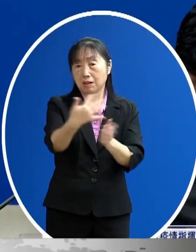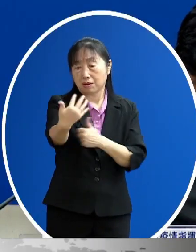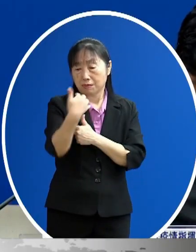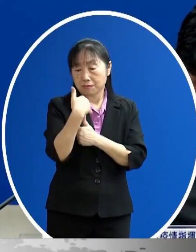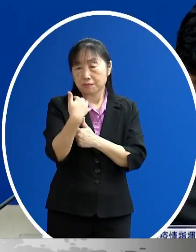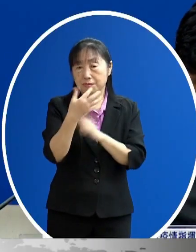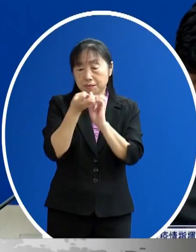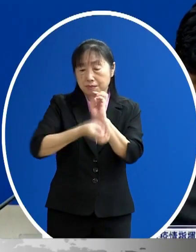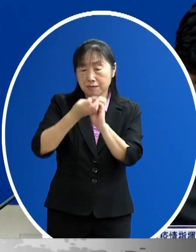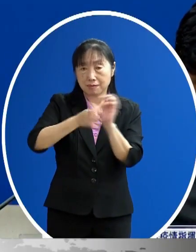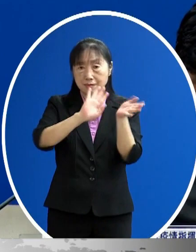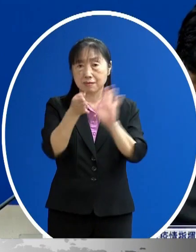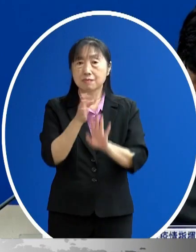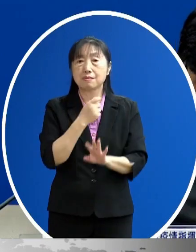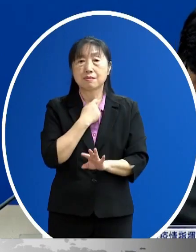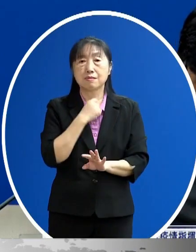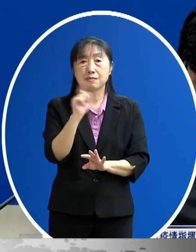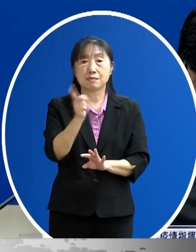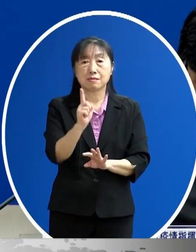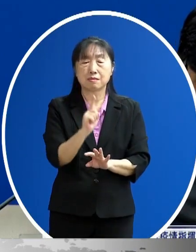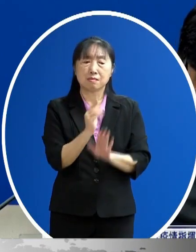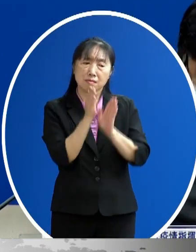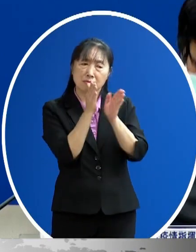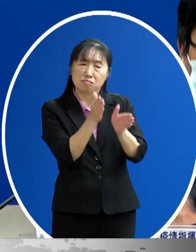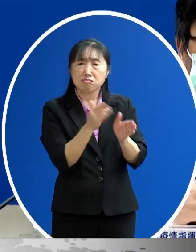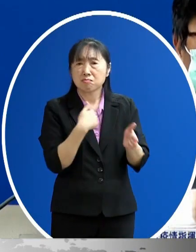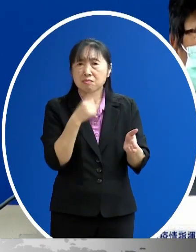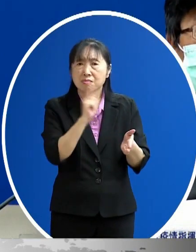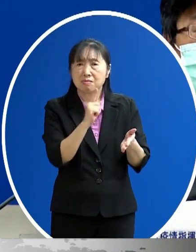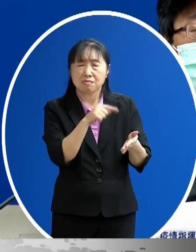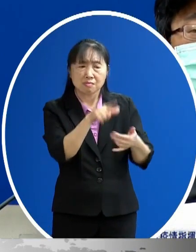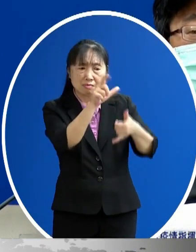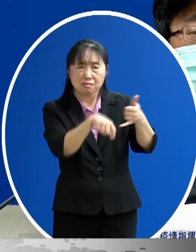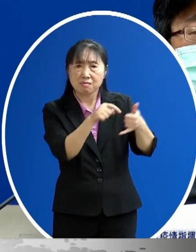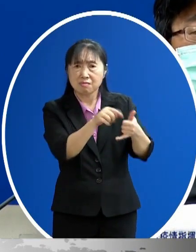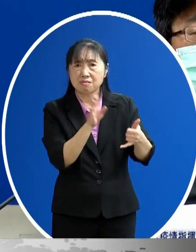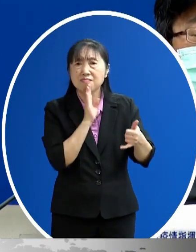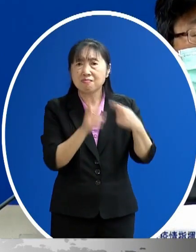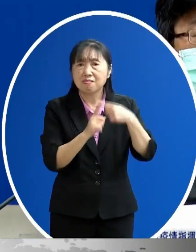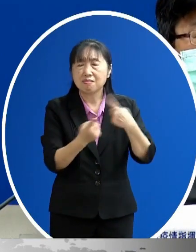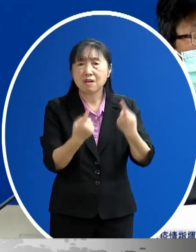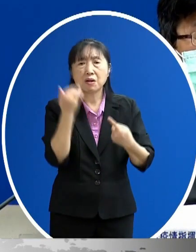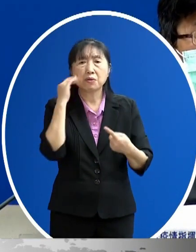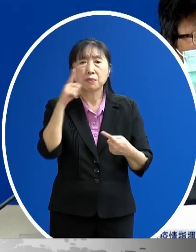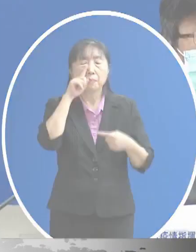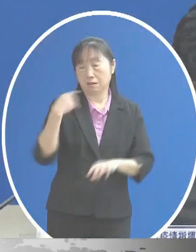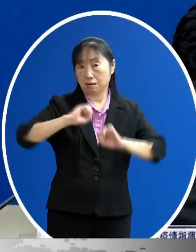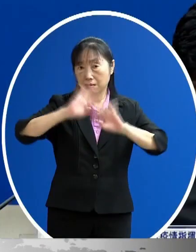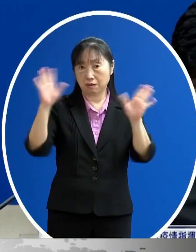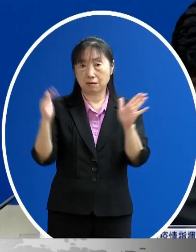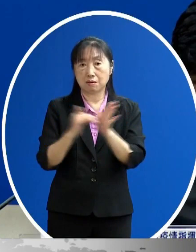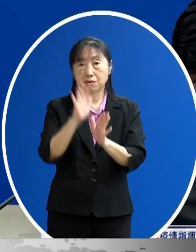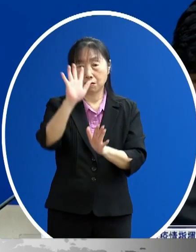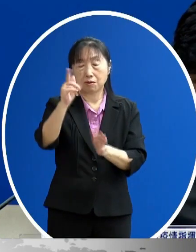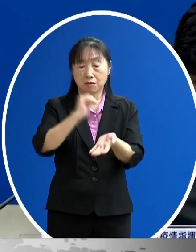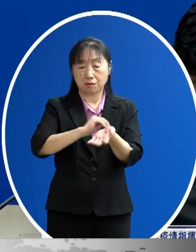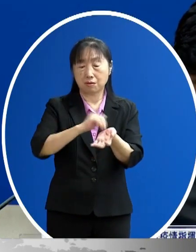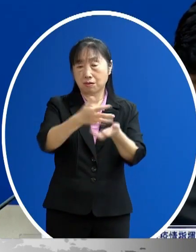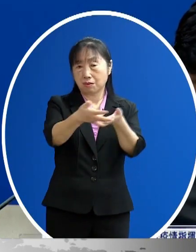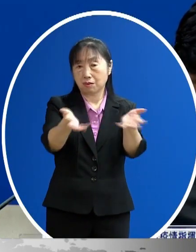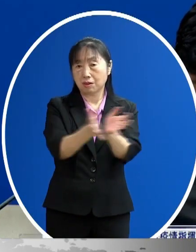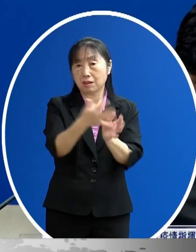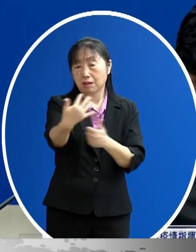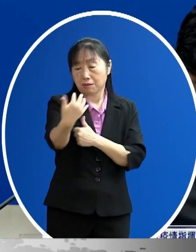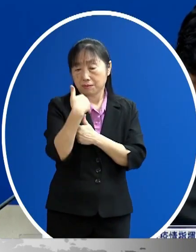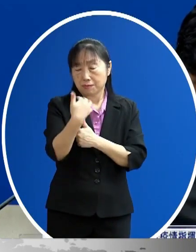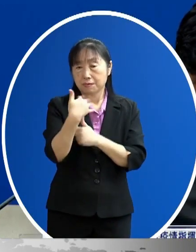After we made the announcement yesterday, medical workers have told us that people have inquired about how to determine whether a rapid test result